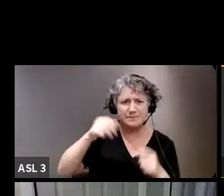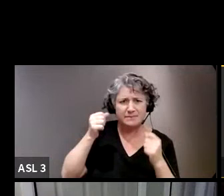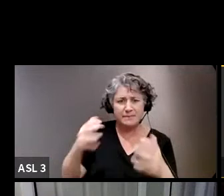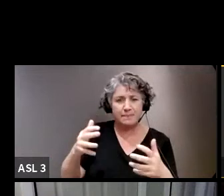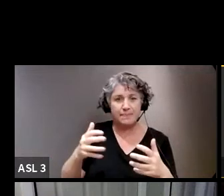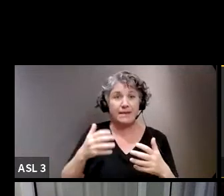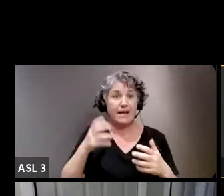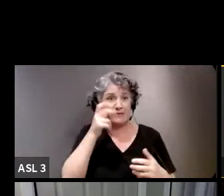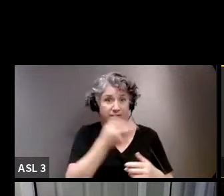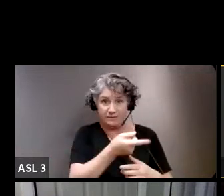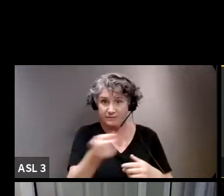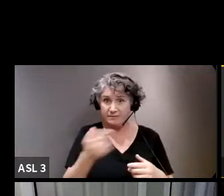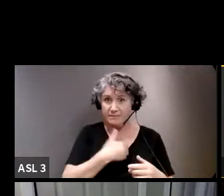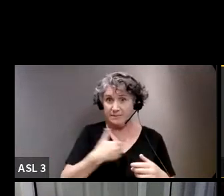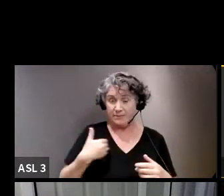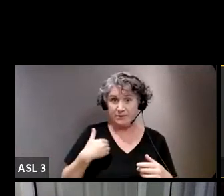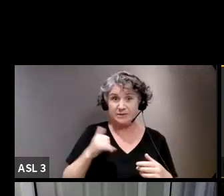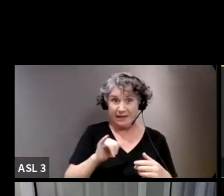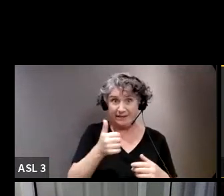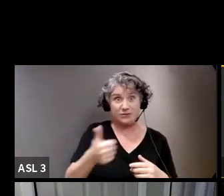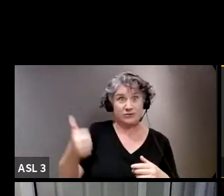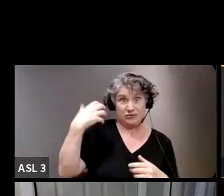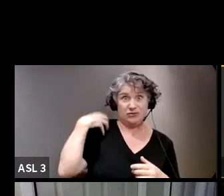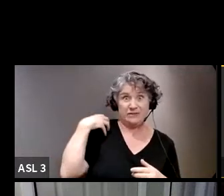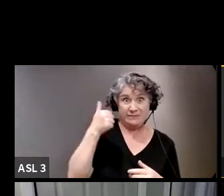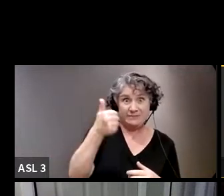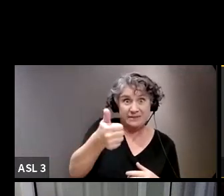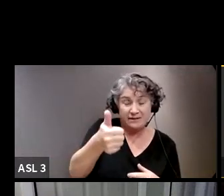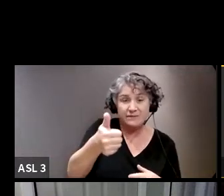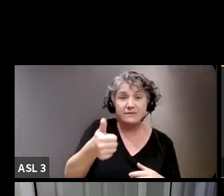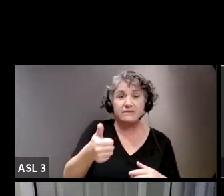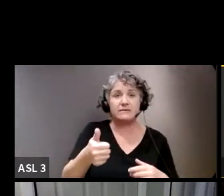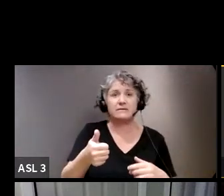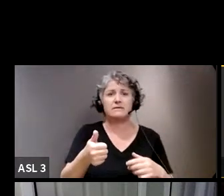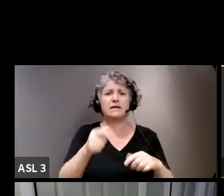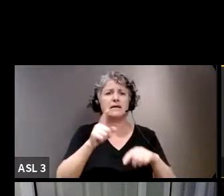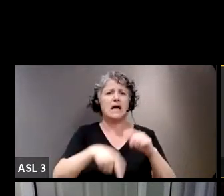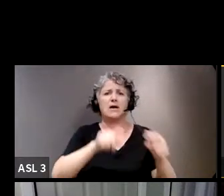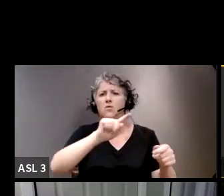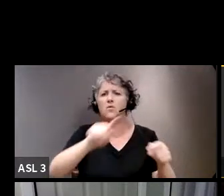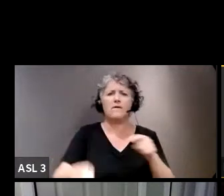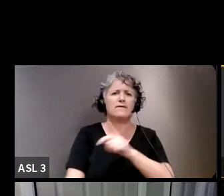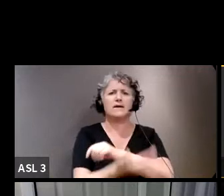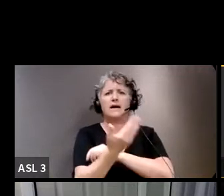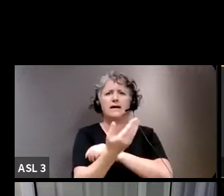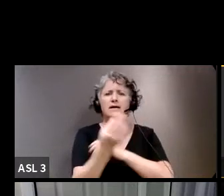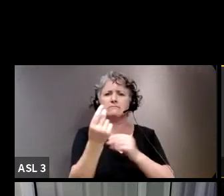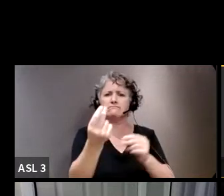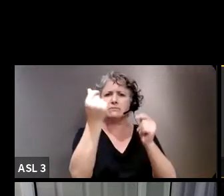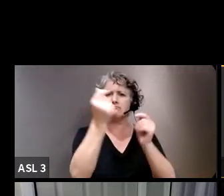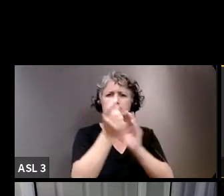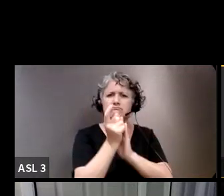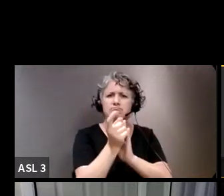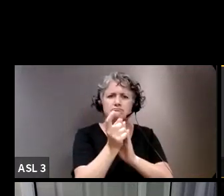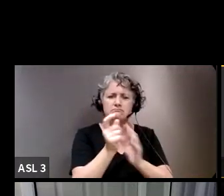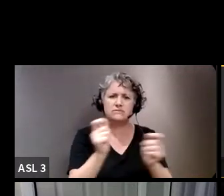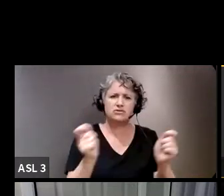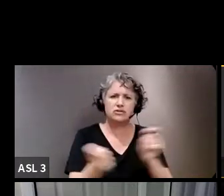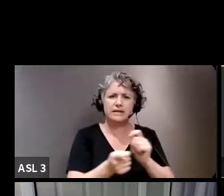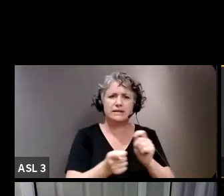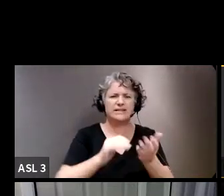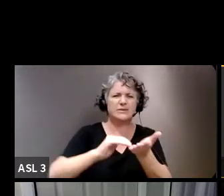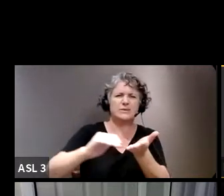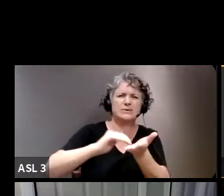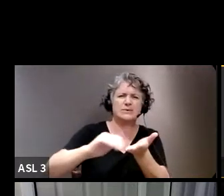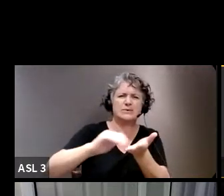board and as well as the chief himself talked about how these changes can't happen overnight and that it can't be done and this and that and all these excuses but at the same